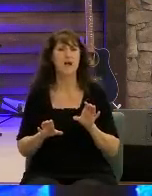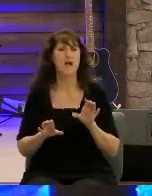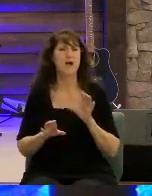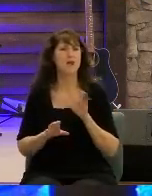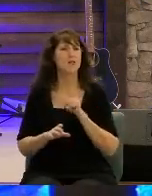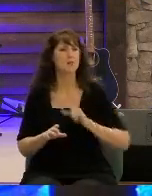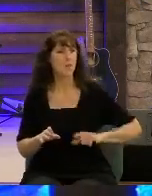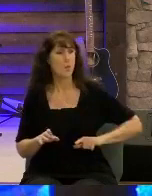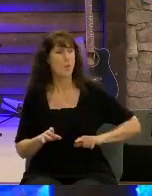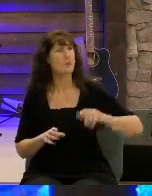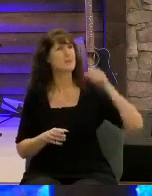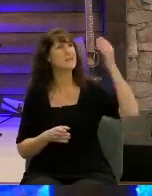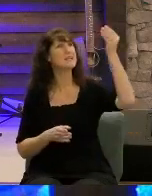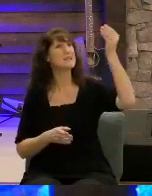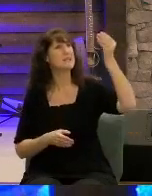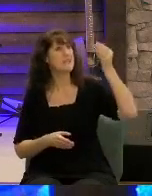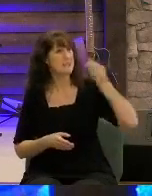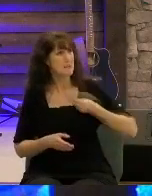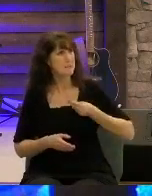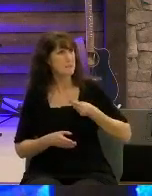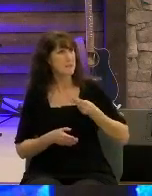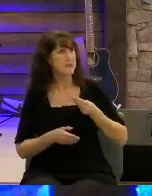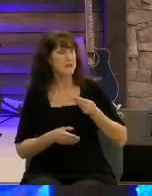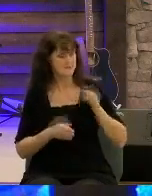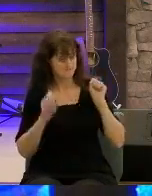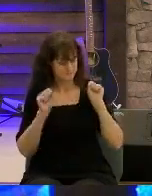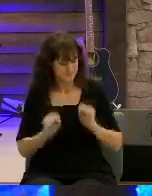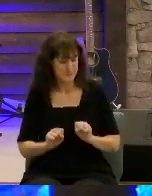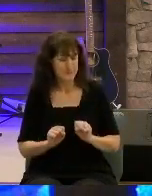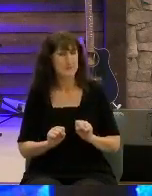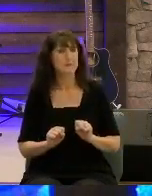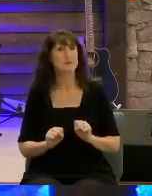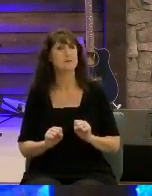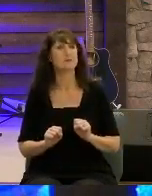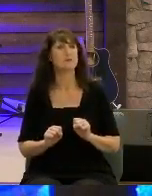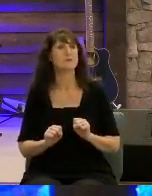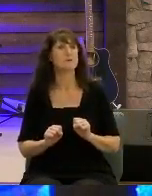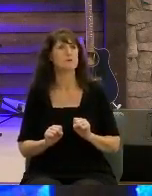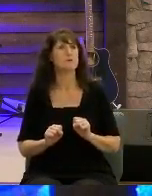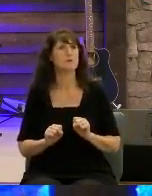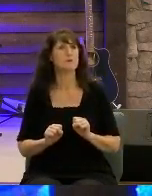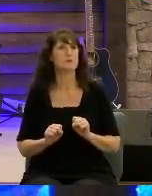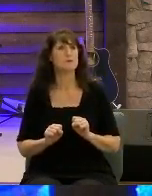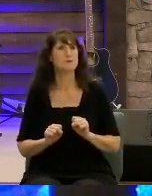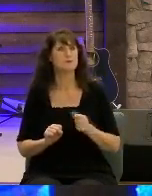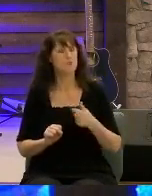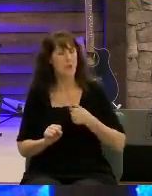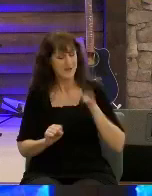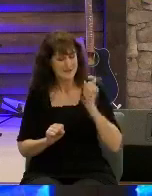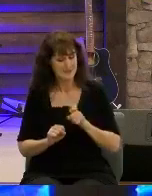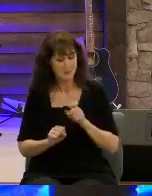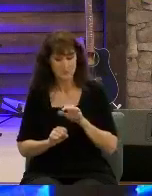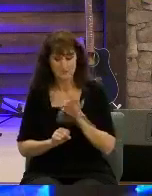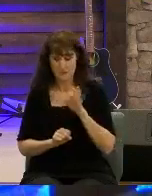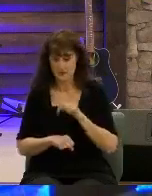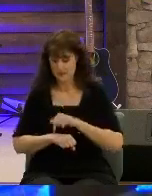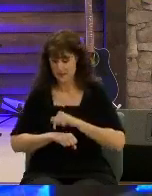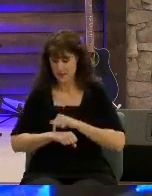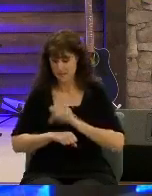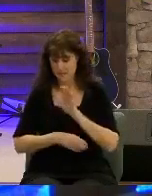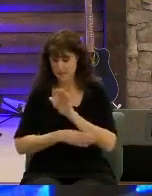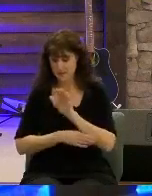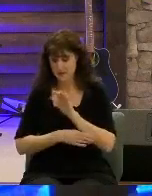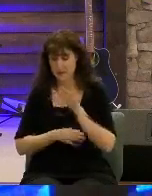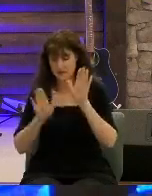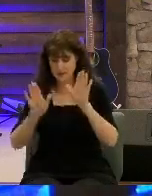Lord, give me the means. Whatever it may be, Lord, give me the means. Do I need to find some time on a Sunday